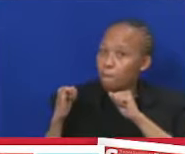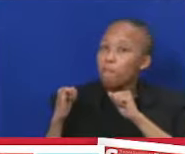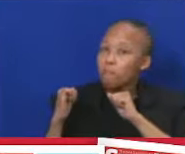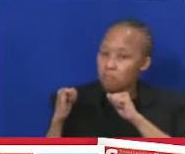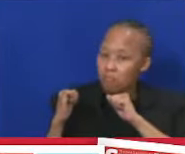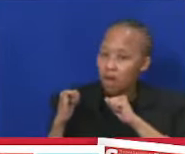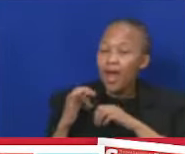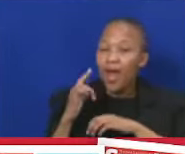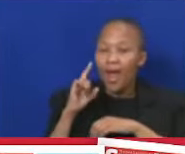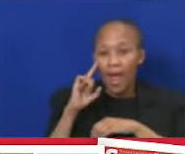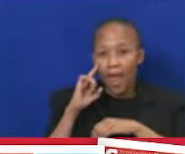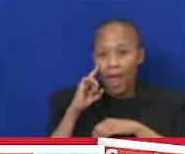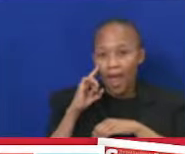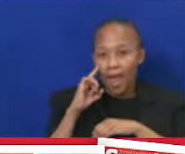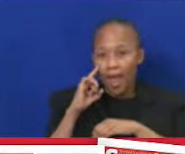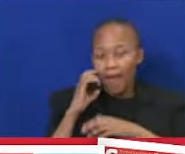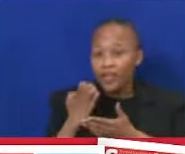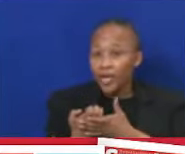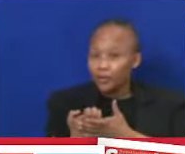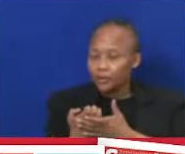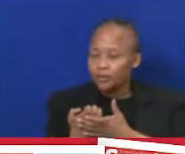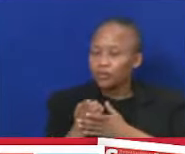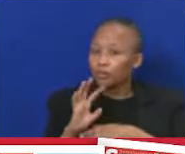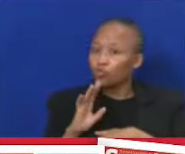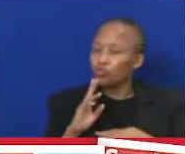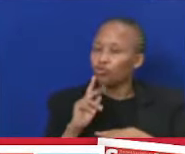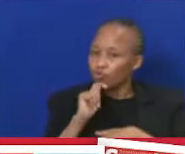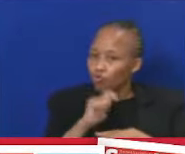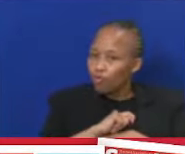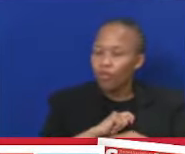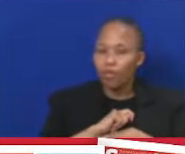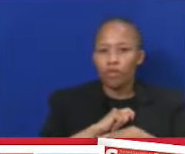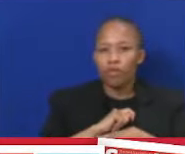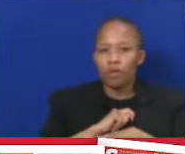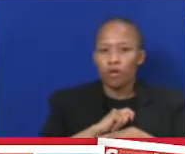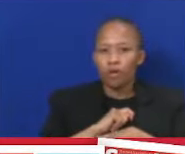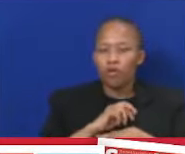whole truth, and nothing but the truth?